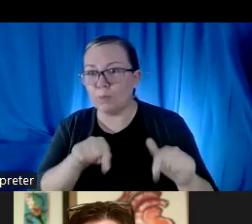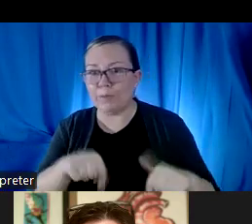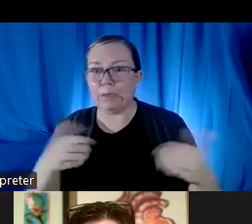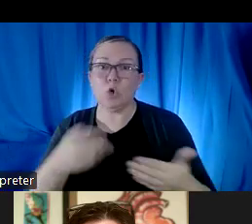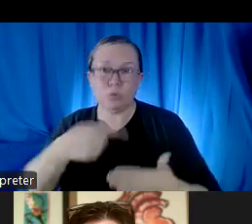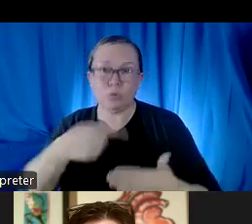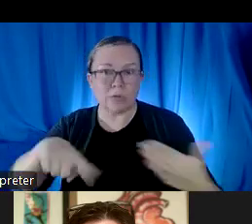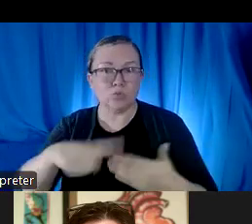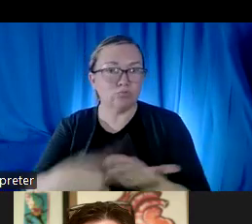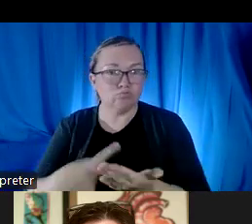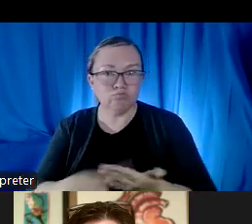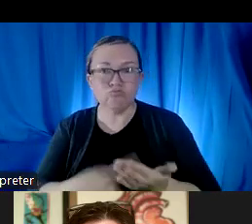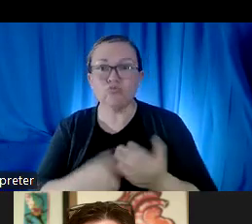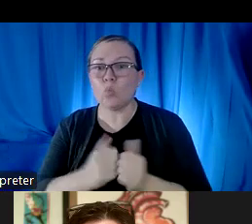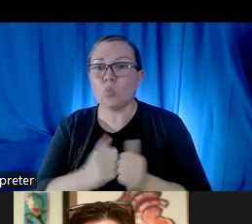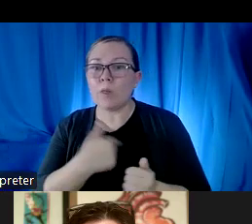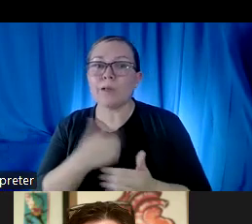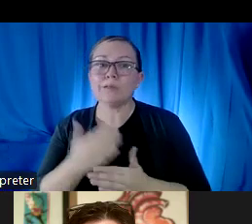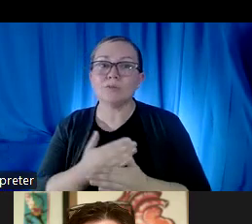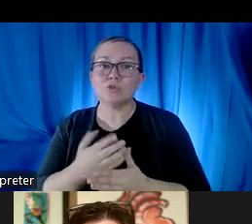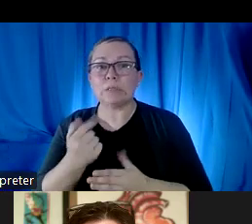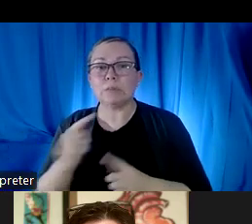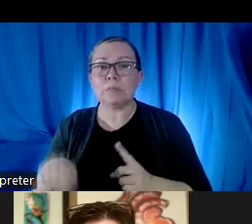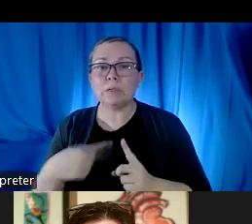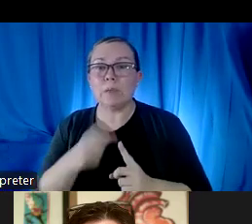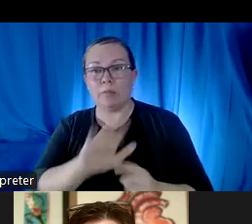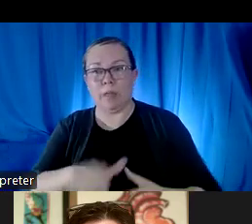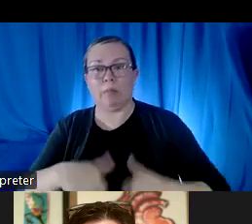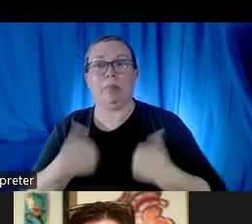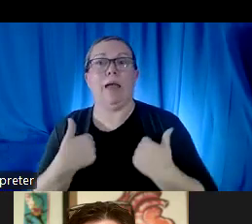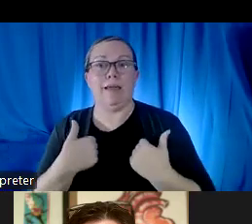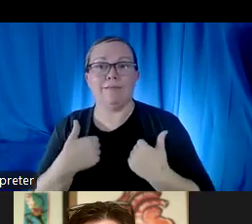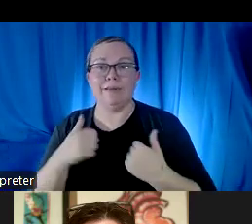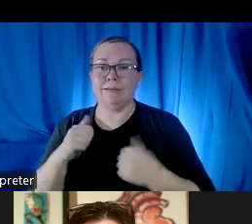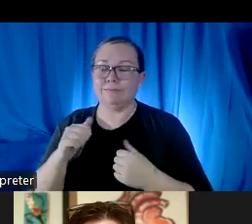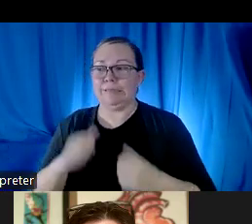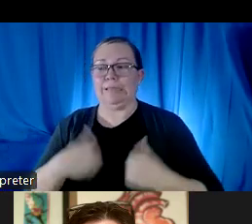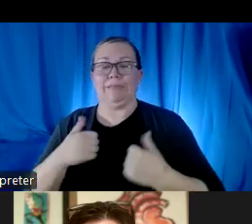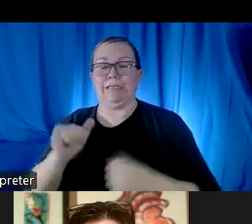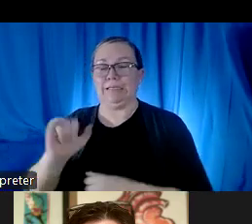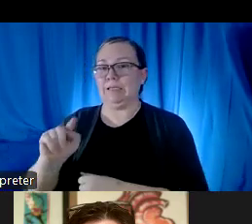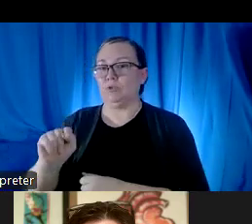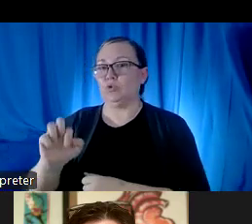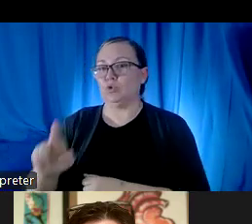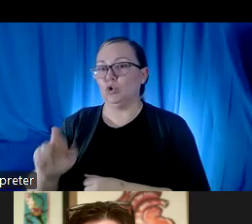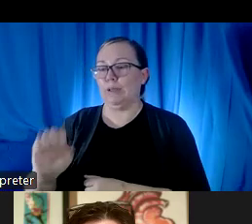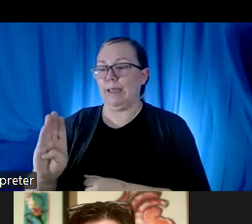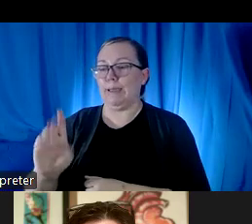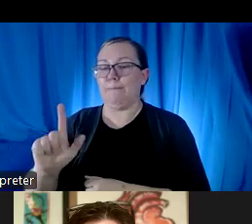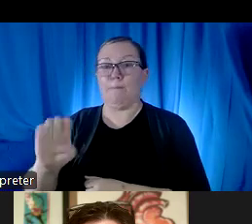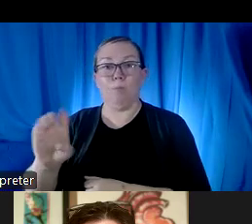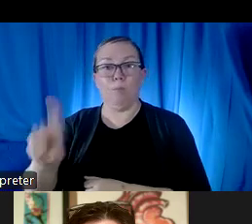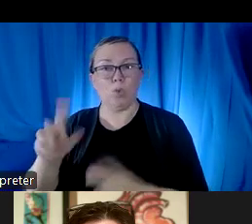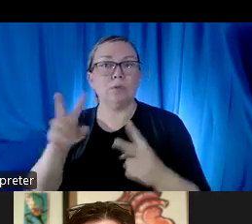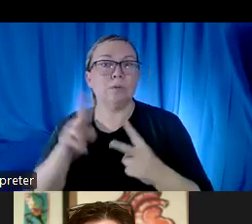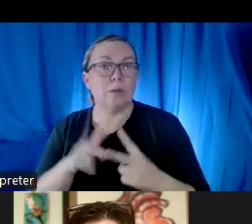to chat with us and share a little bit about their life living as an interabled couple. So if you've not registered for